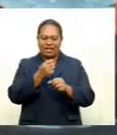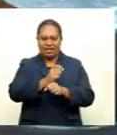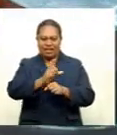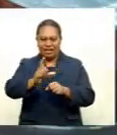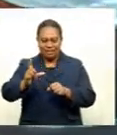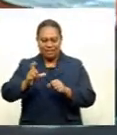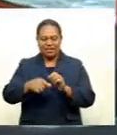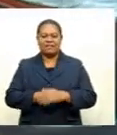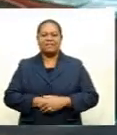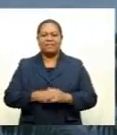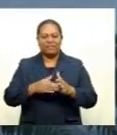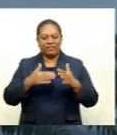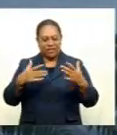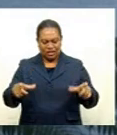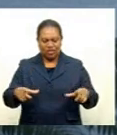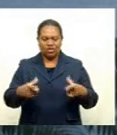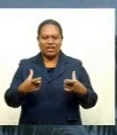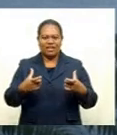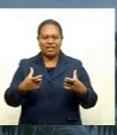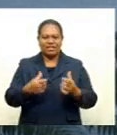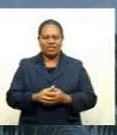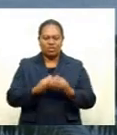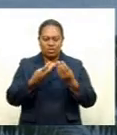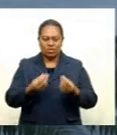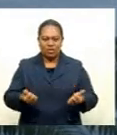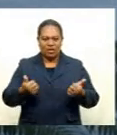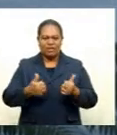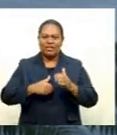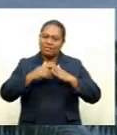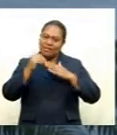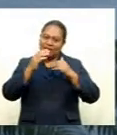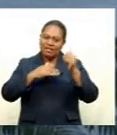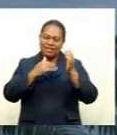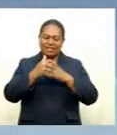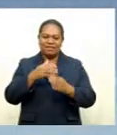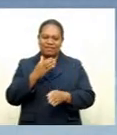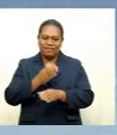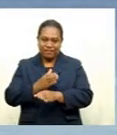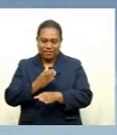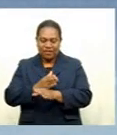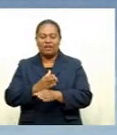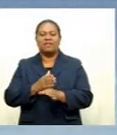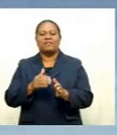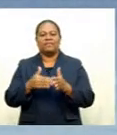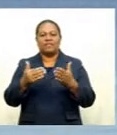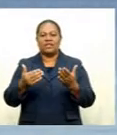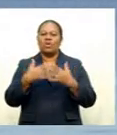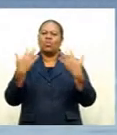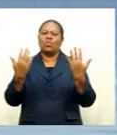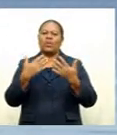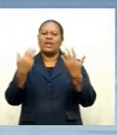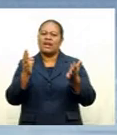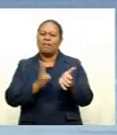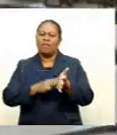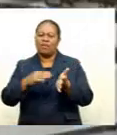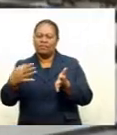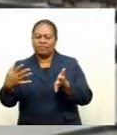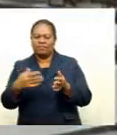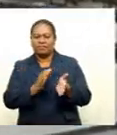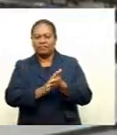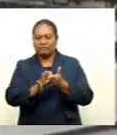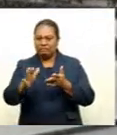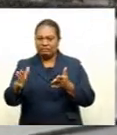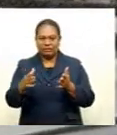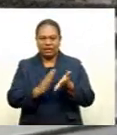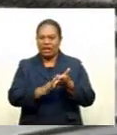efforts addressing challenges associated with constructing and operating a wind motor hybrid vessel. Tenders for